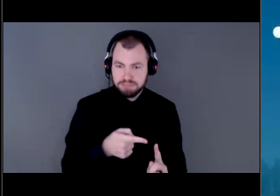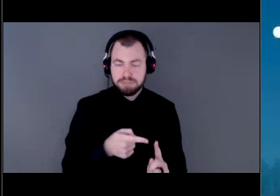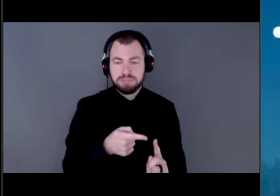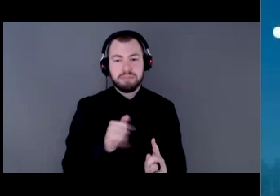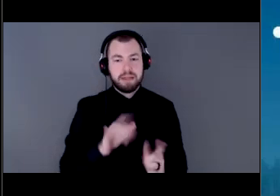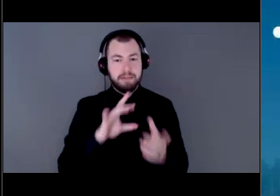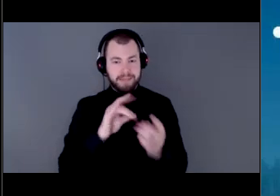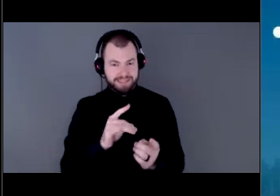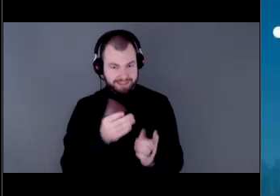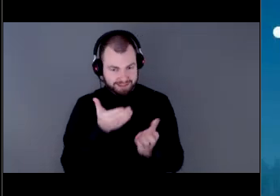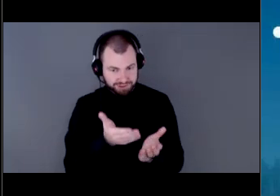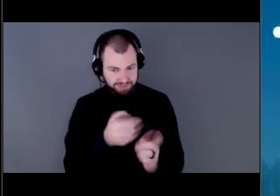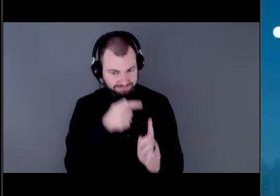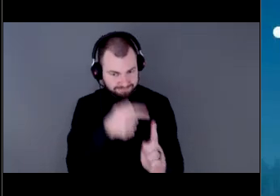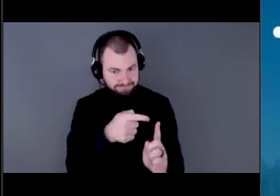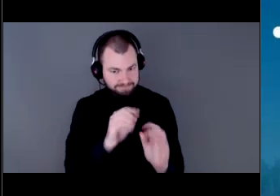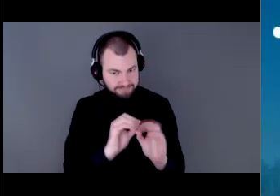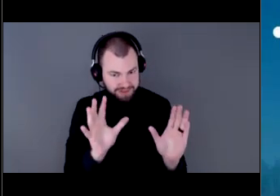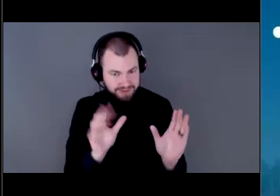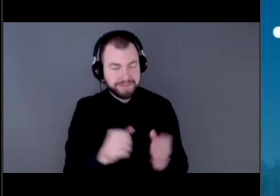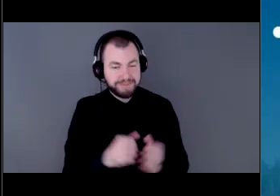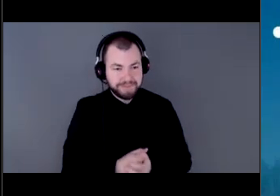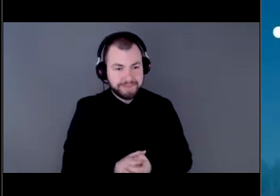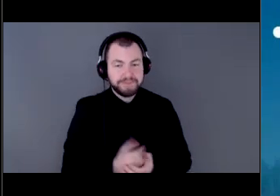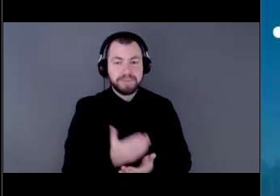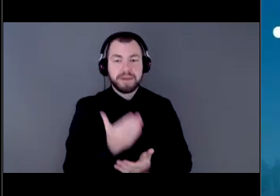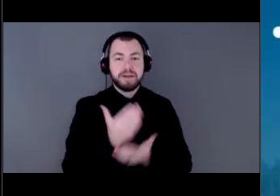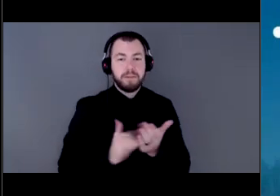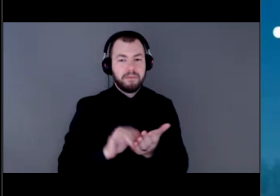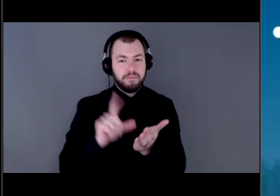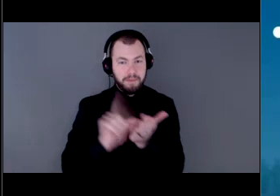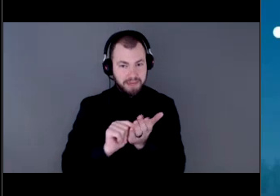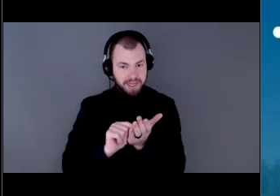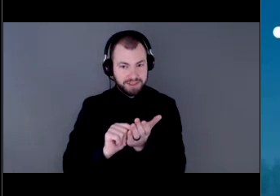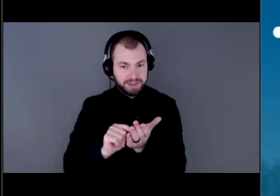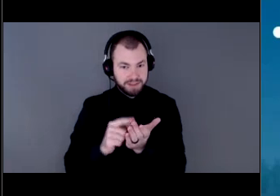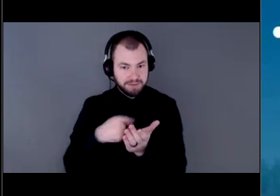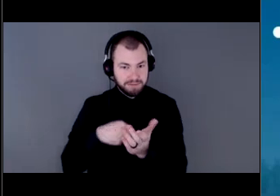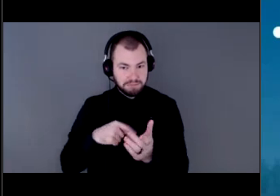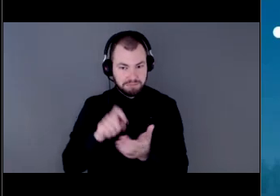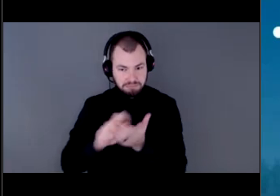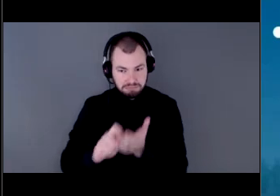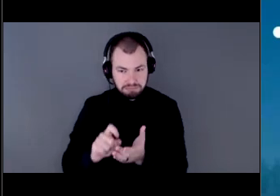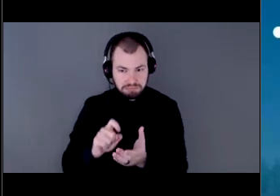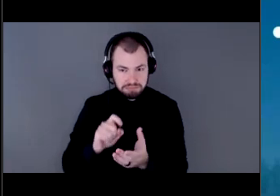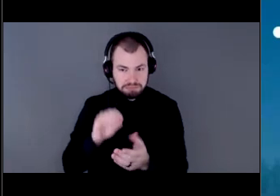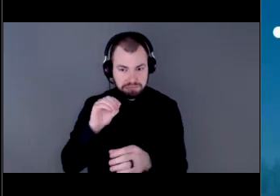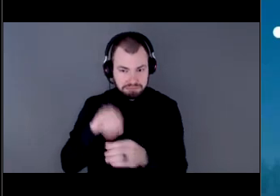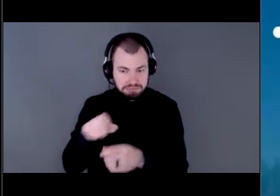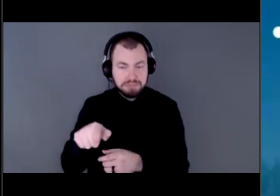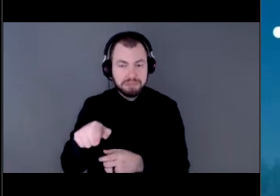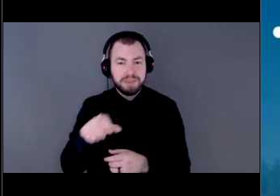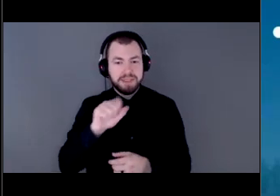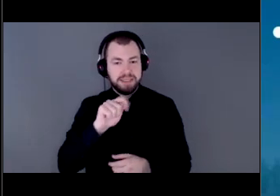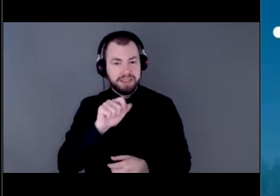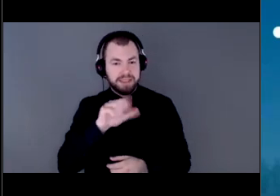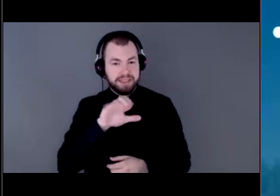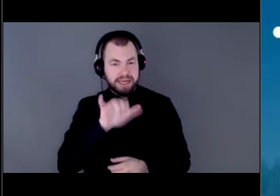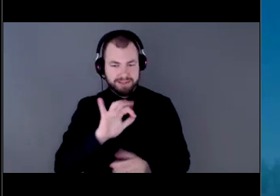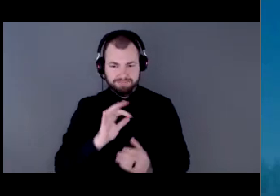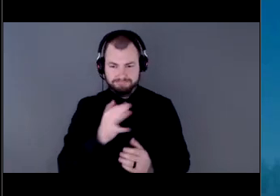message. Here's some of the publications that we've been featured in. Stacy's been very masterful in getting there. And then